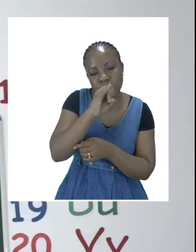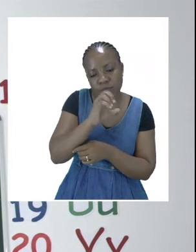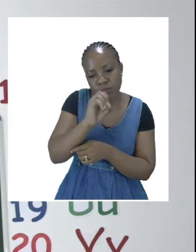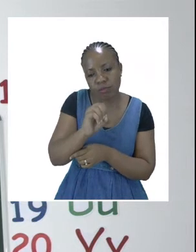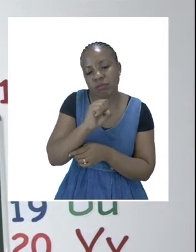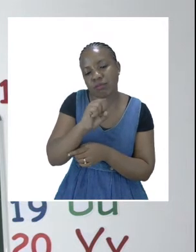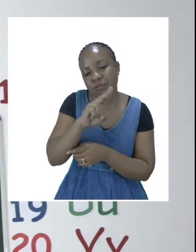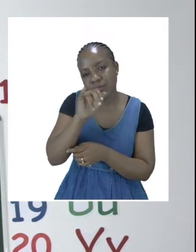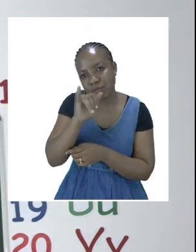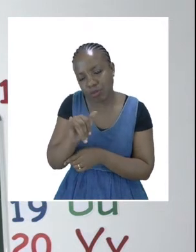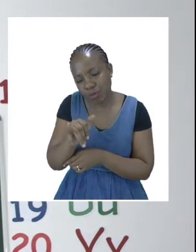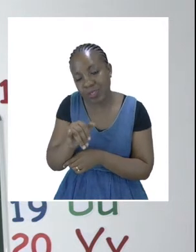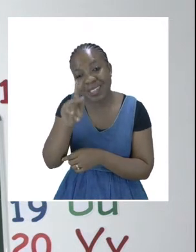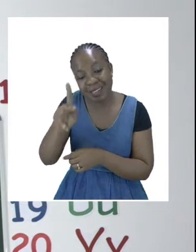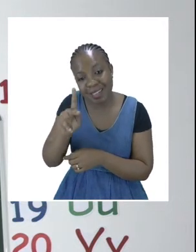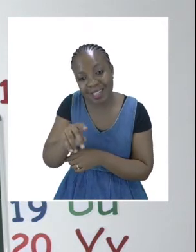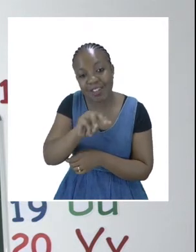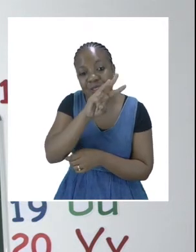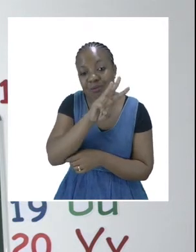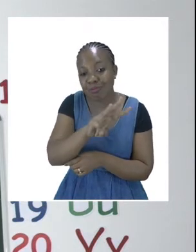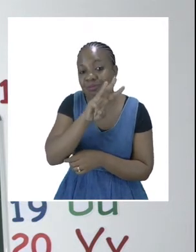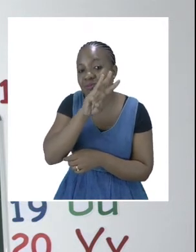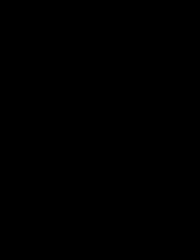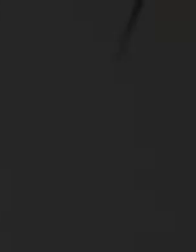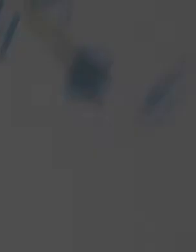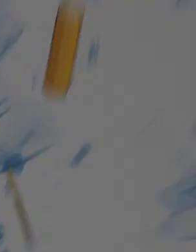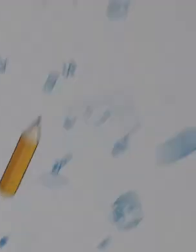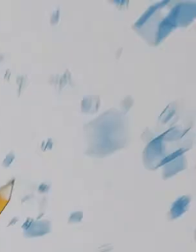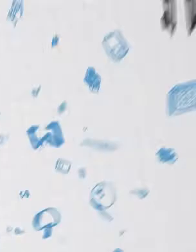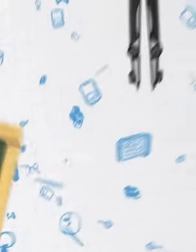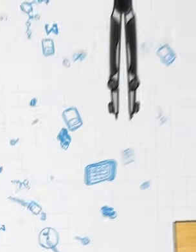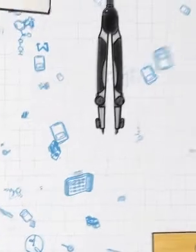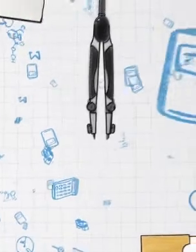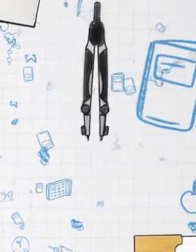our website, Zoshi Online.